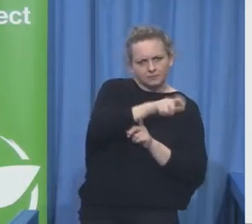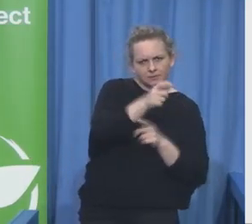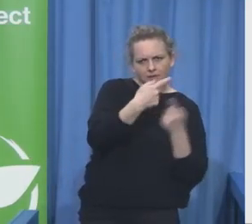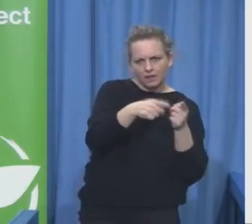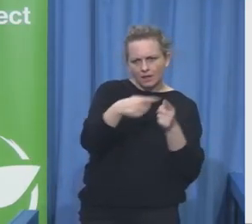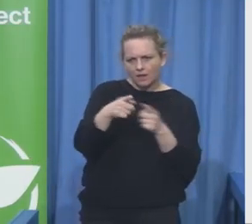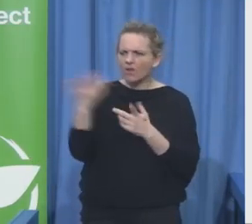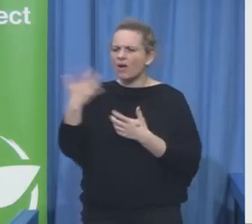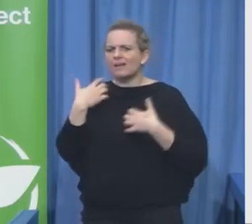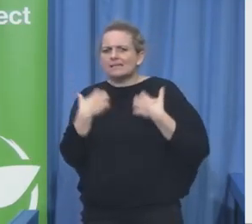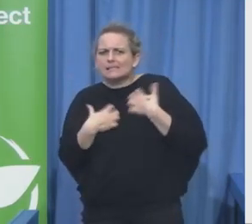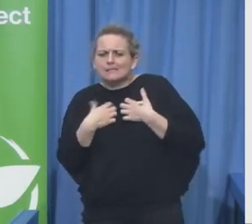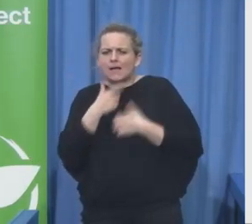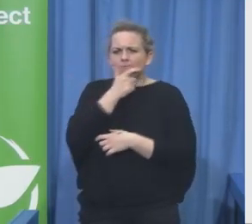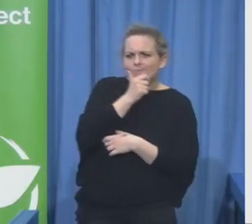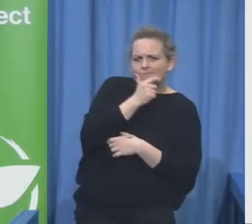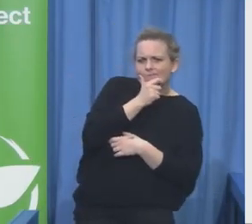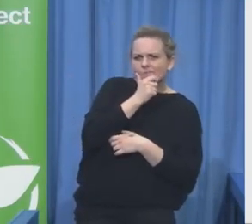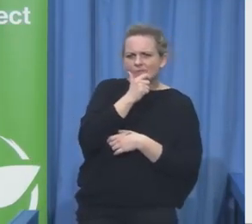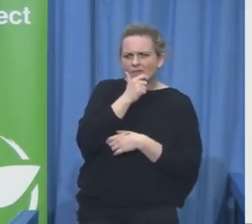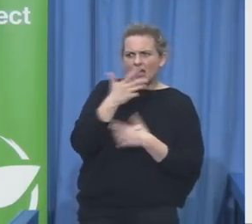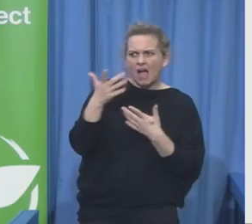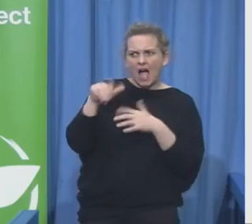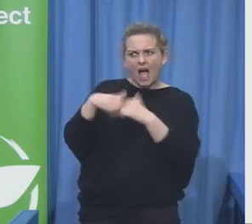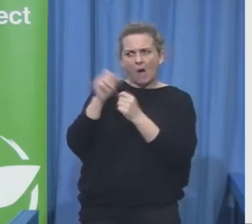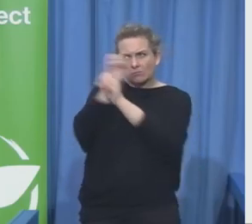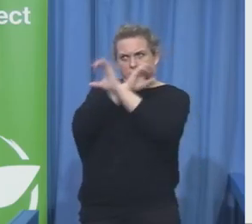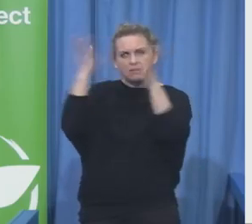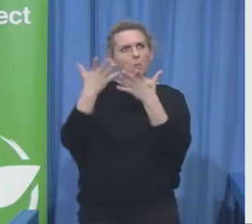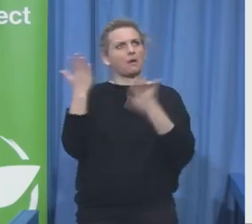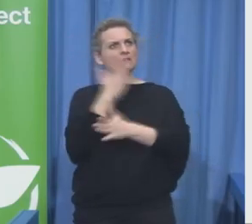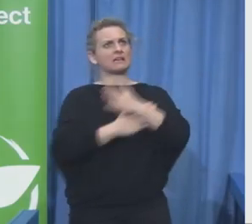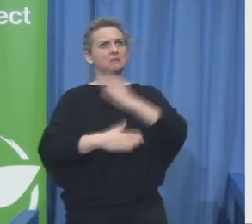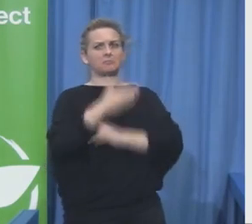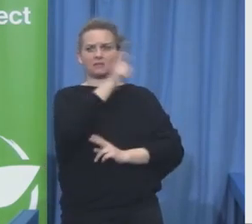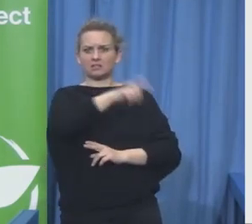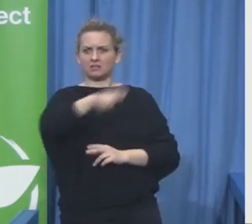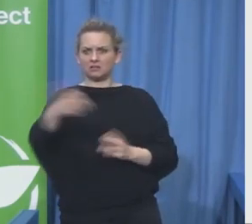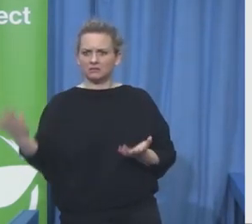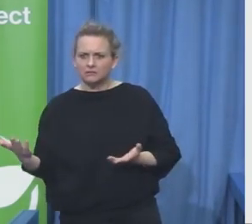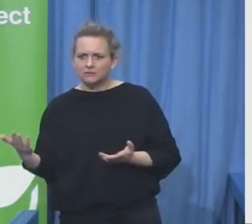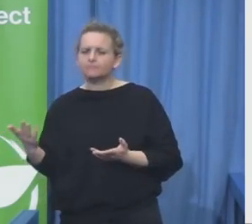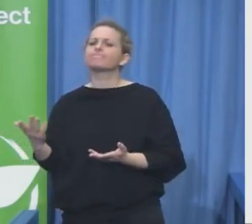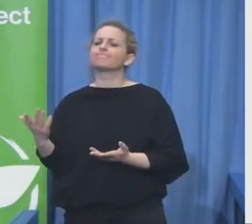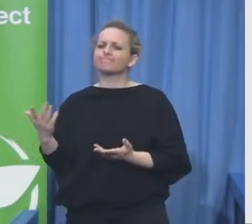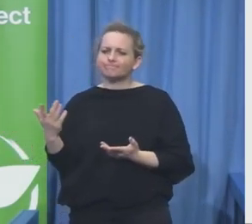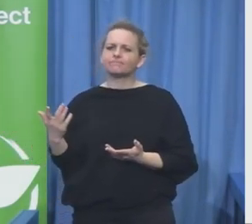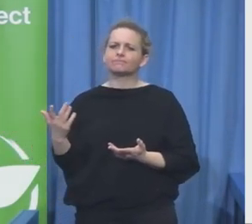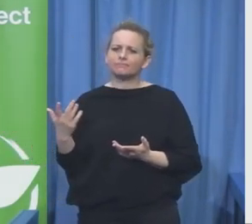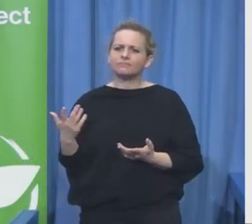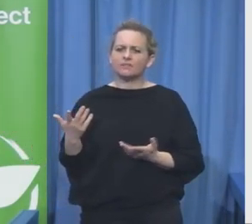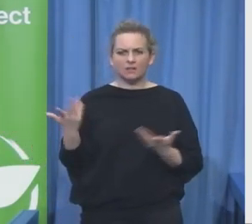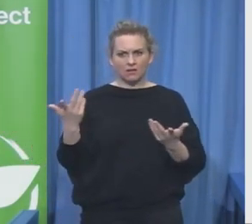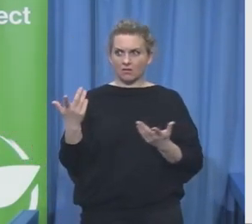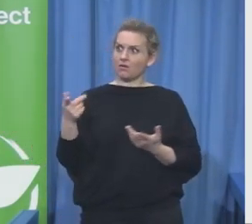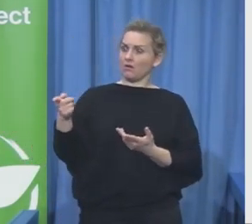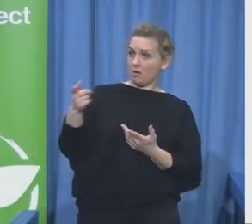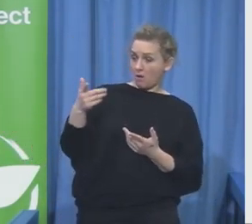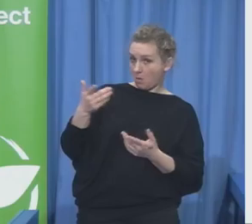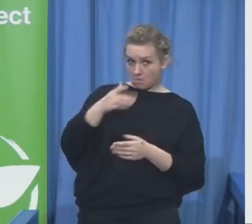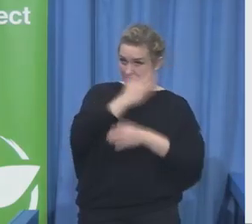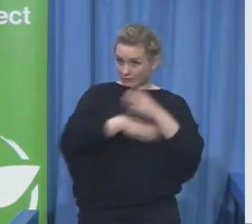disabilities. Has it been for one individual employee? Has it been for a whole team? What's worked, what's not worked, and why? Until you go through